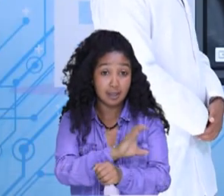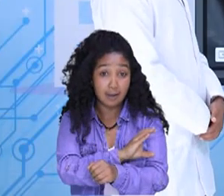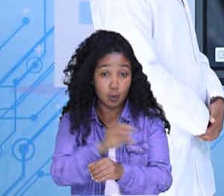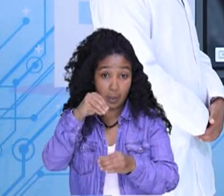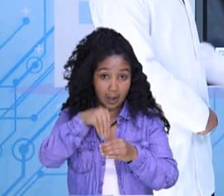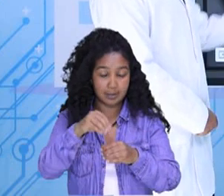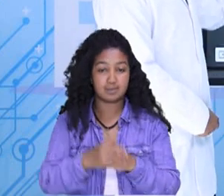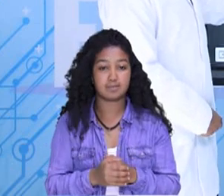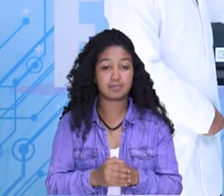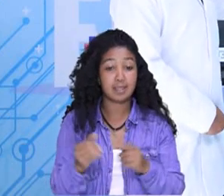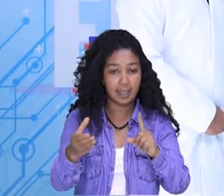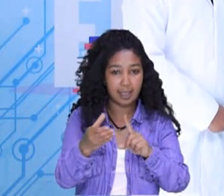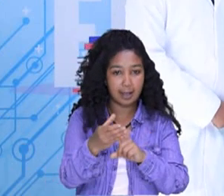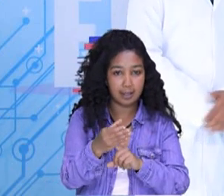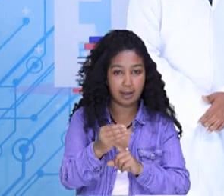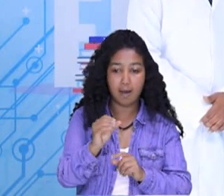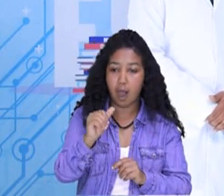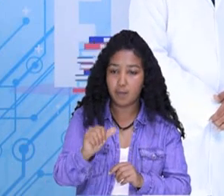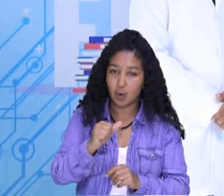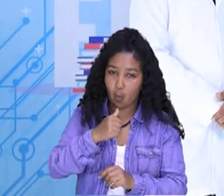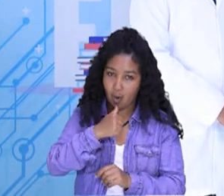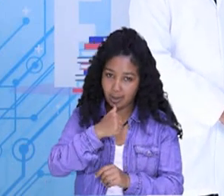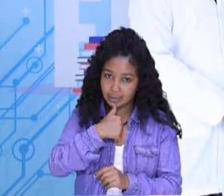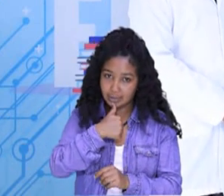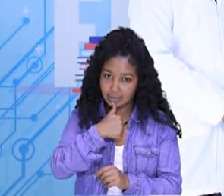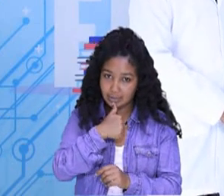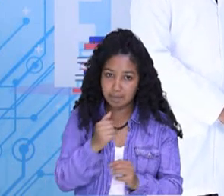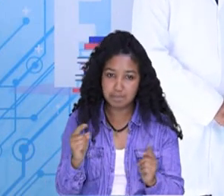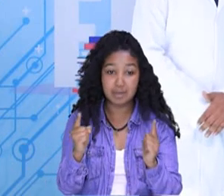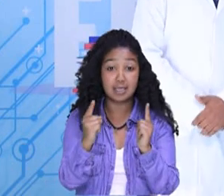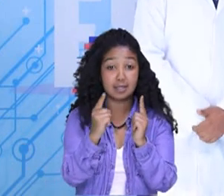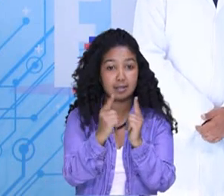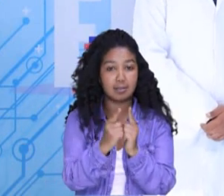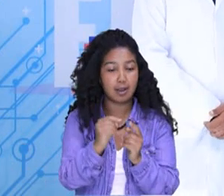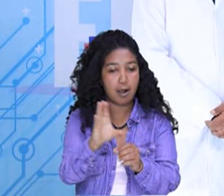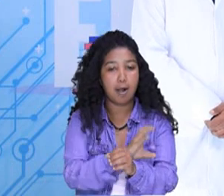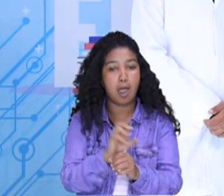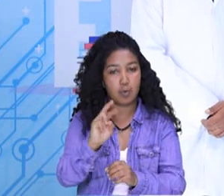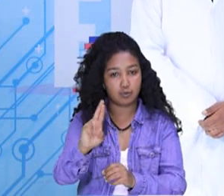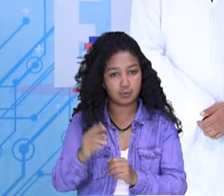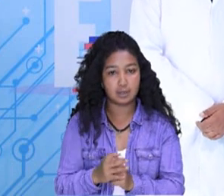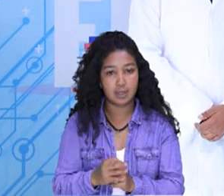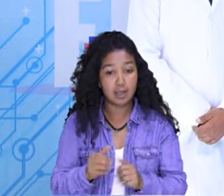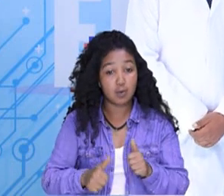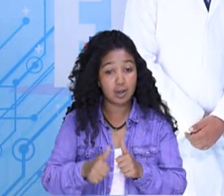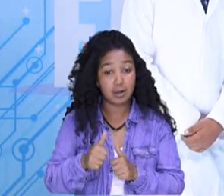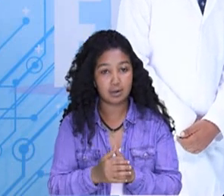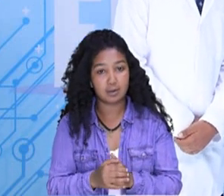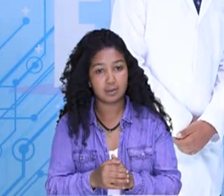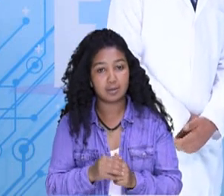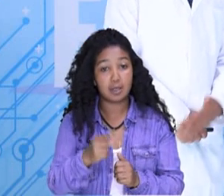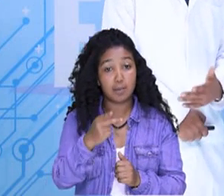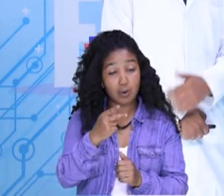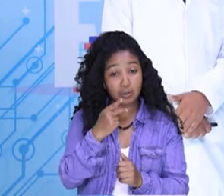cytoplasm, carrying amino acids, meets in the ribosomes, where the actual